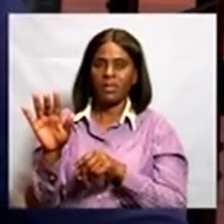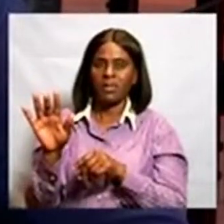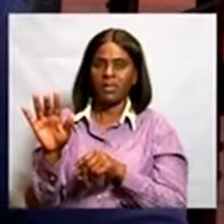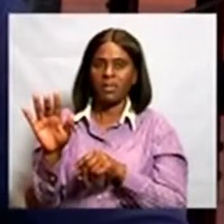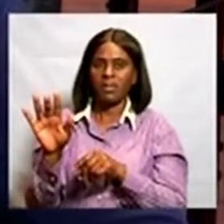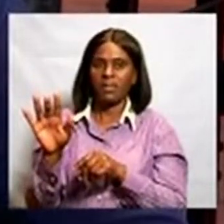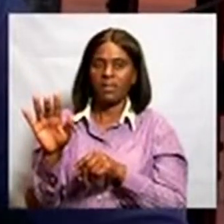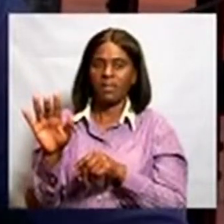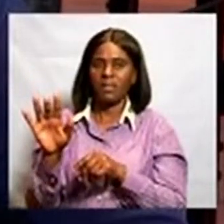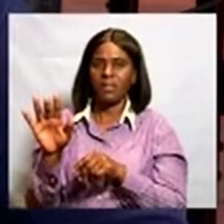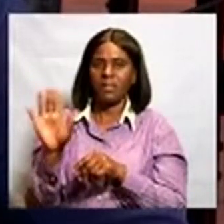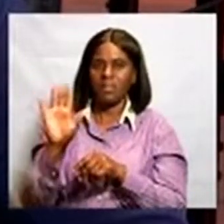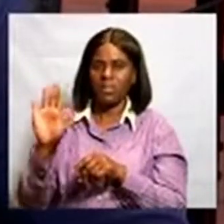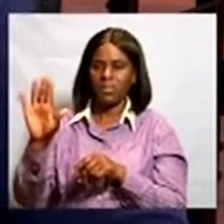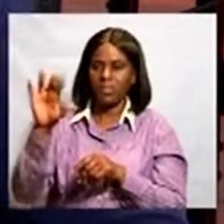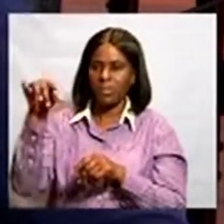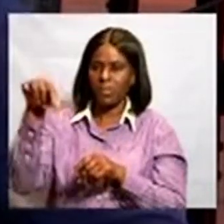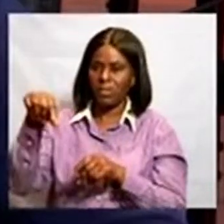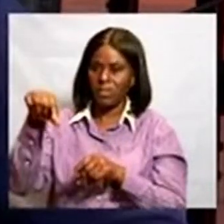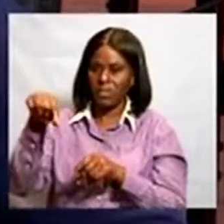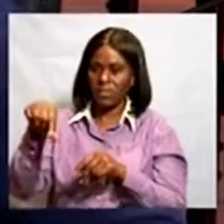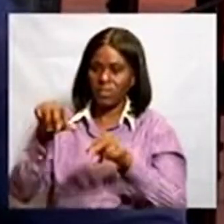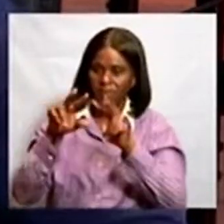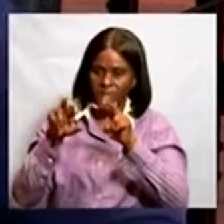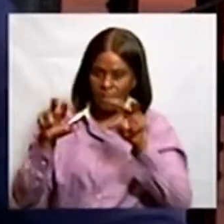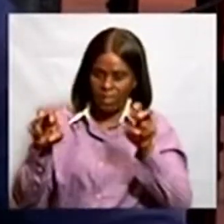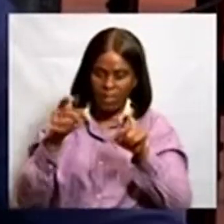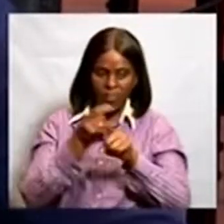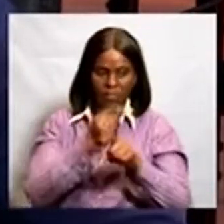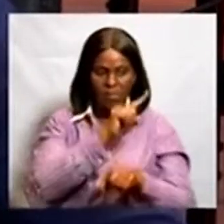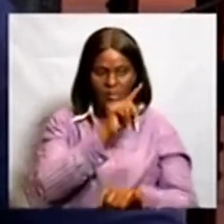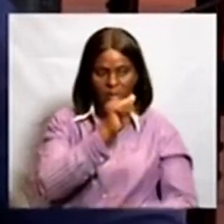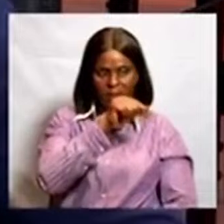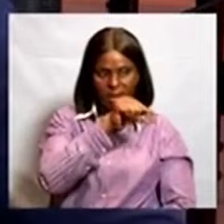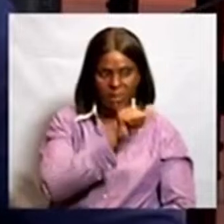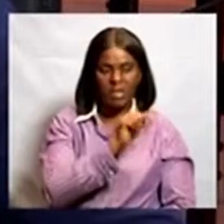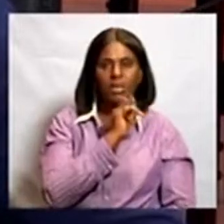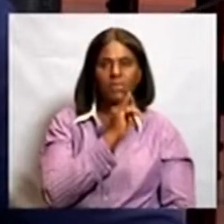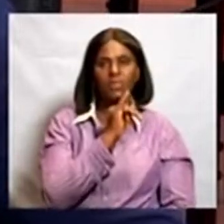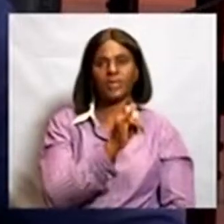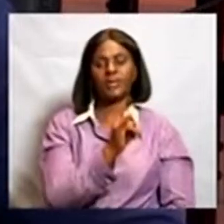whose qualifications has to be verified by ZACWA.